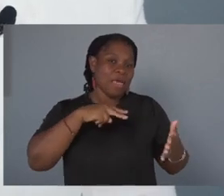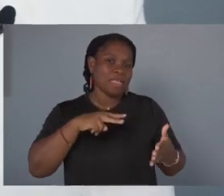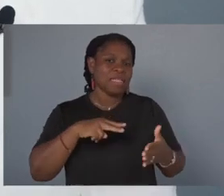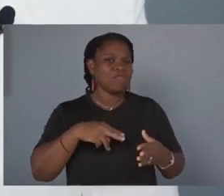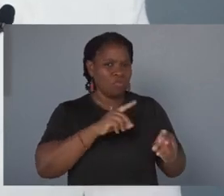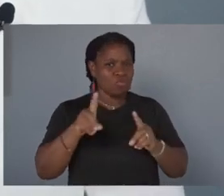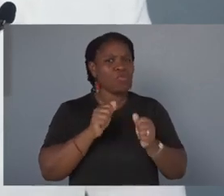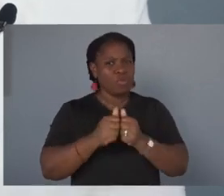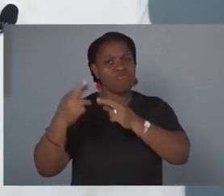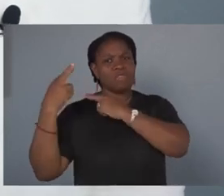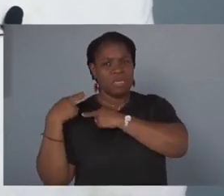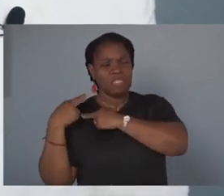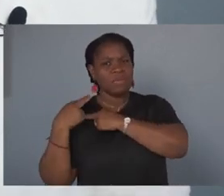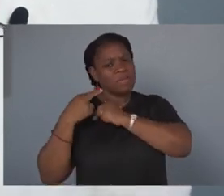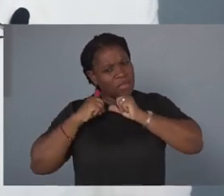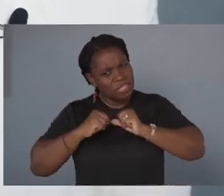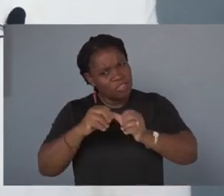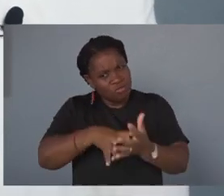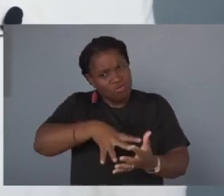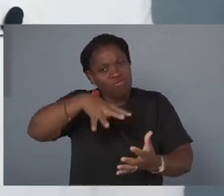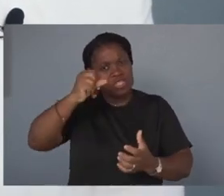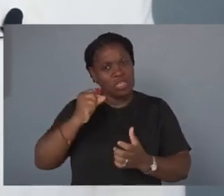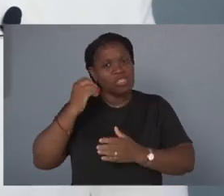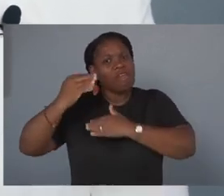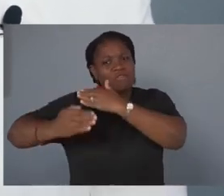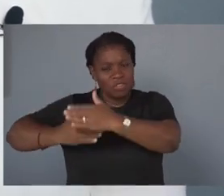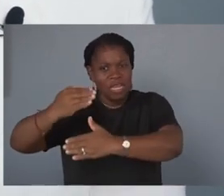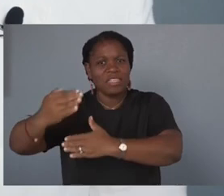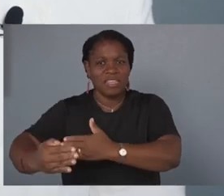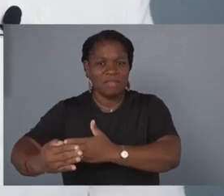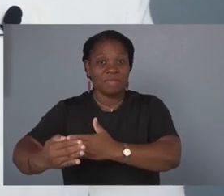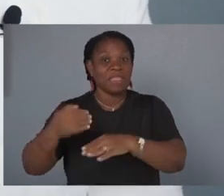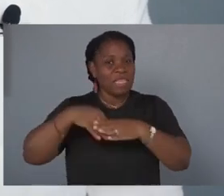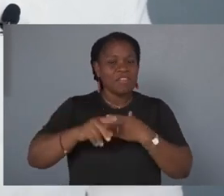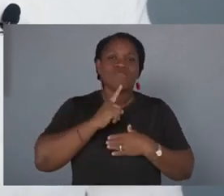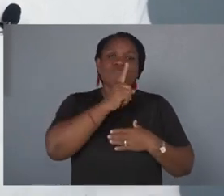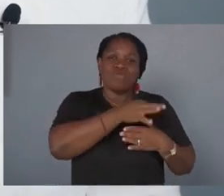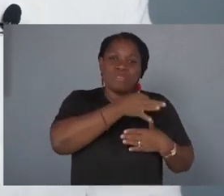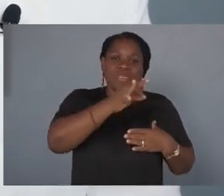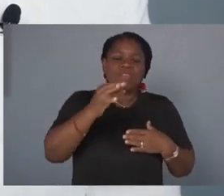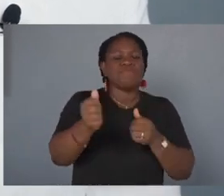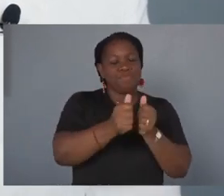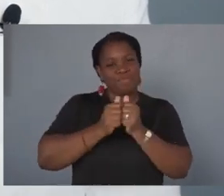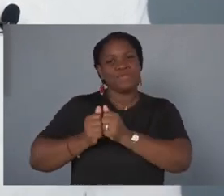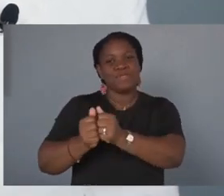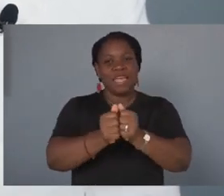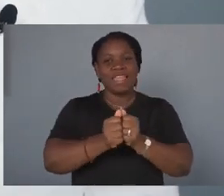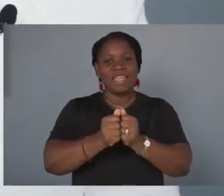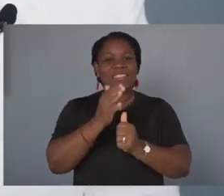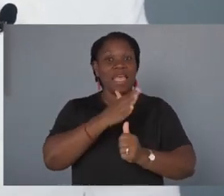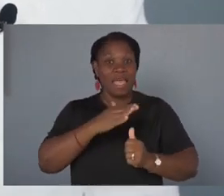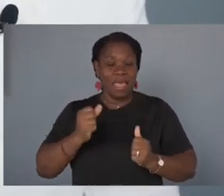responsibility, preserving the richness of our traditions for generations to come. In the true spirit of